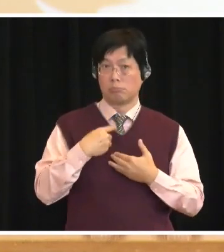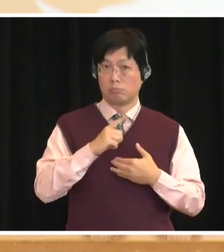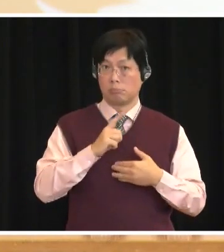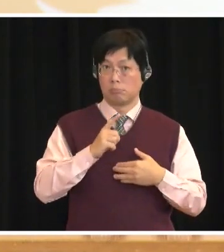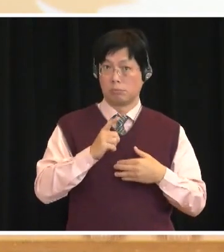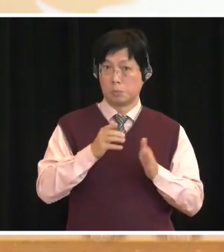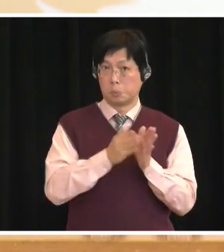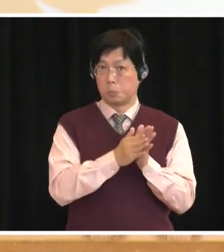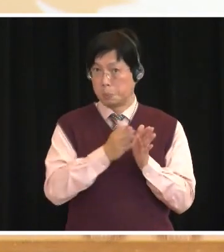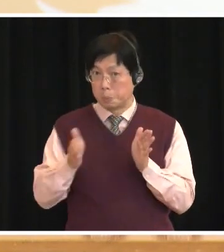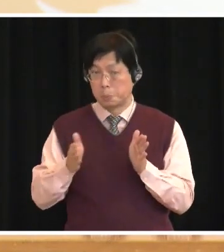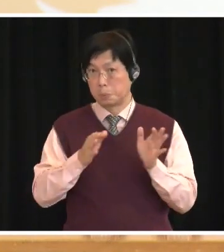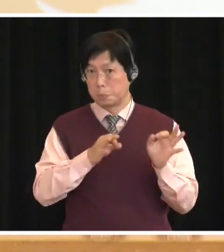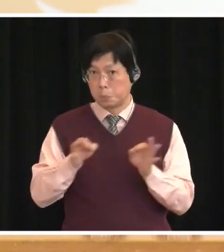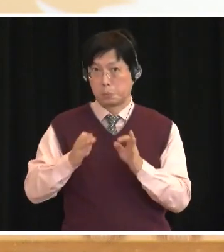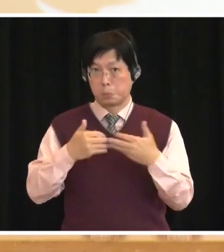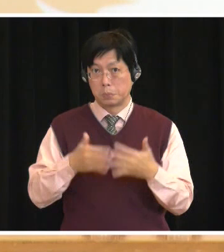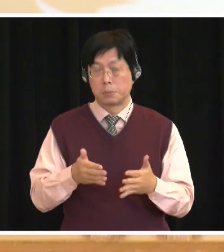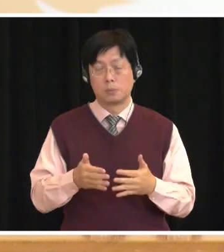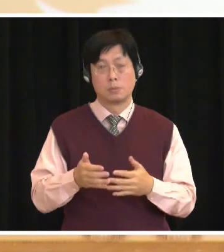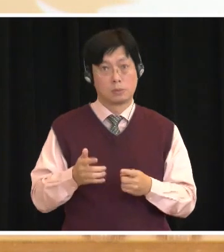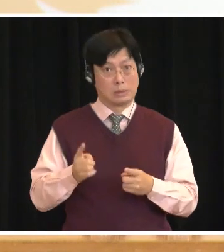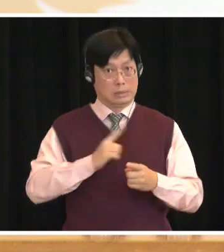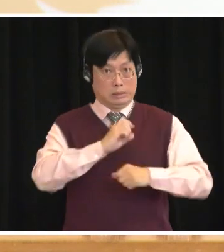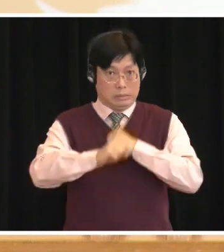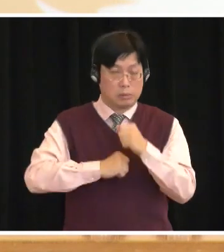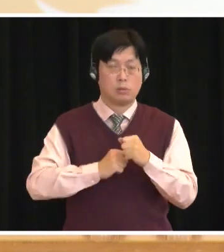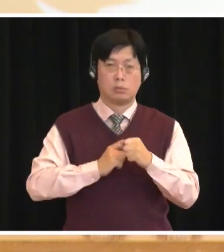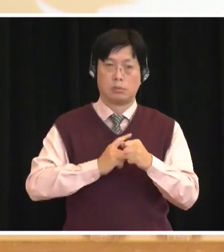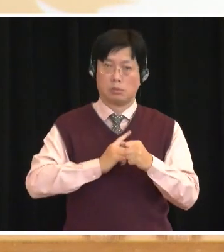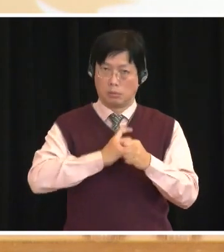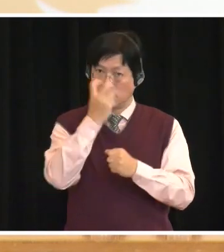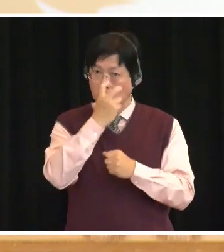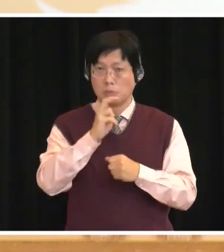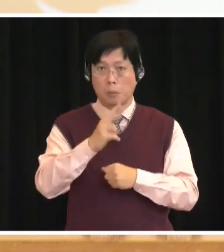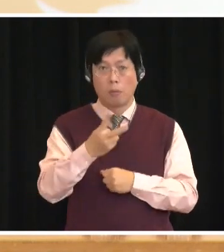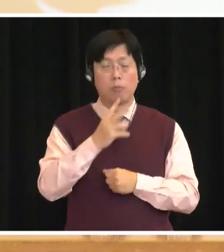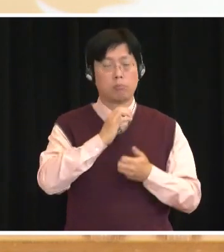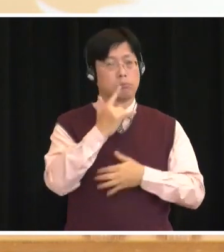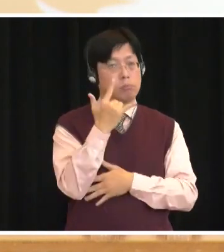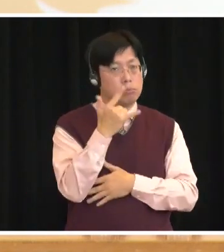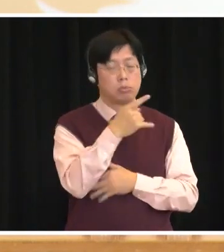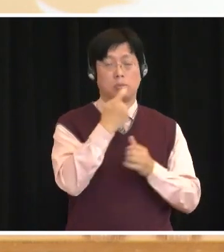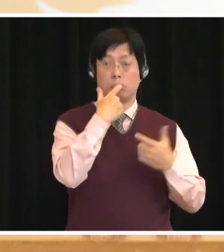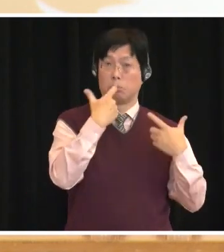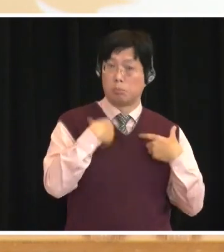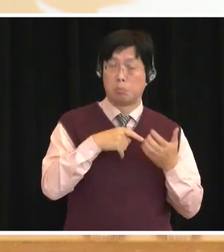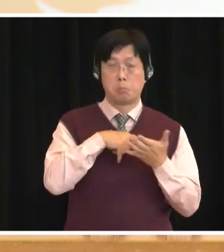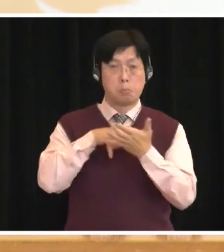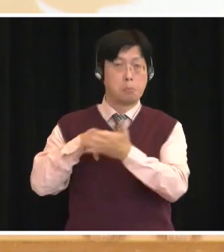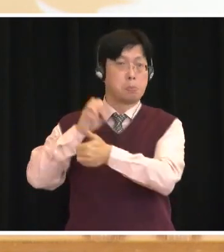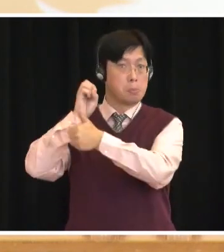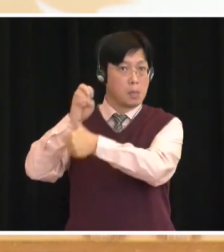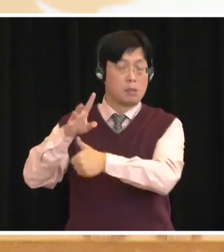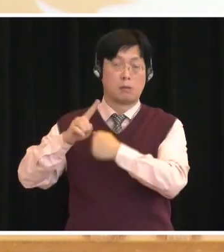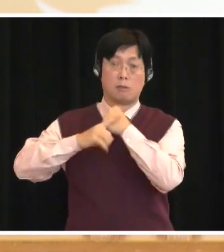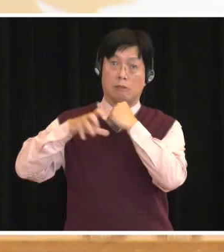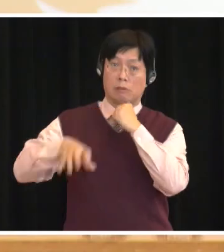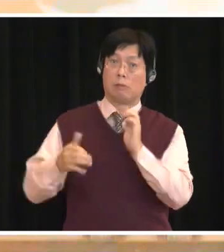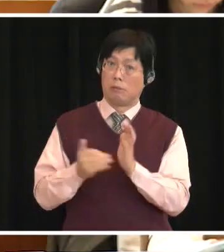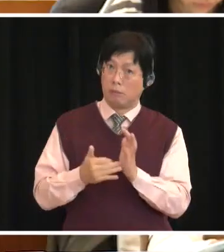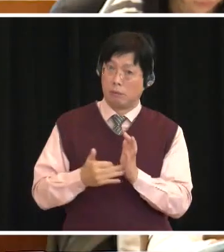automatically, or is there a lawyer who can approach the court and tell or ask for a review of